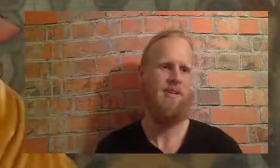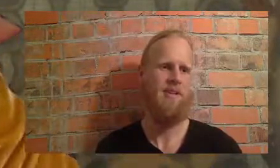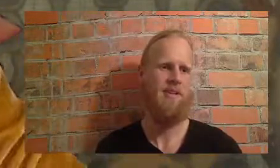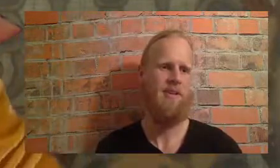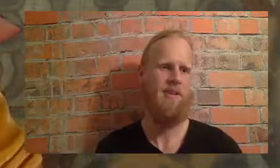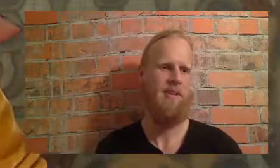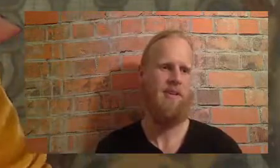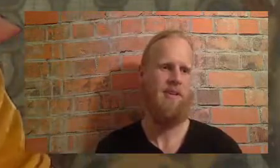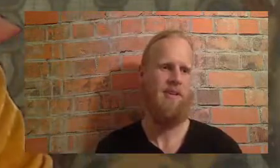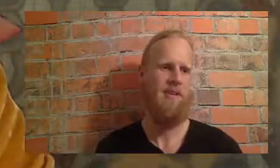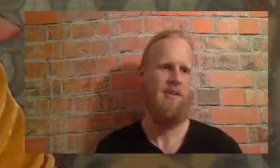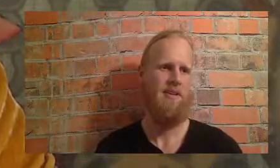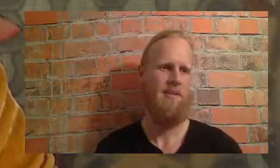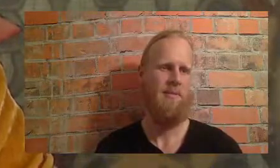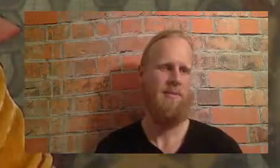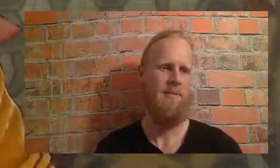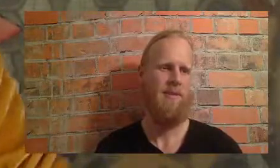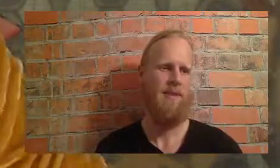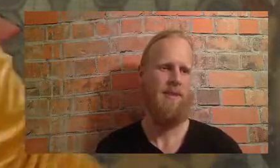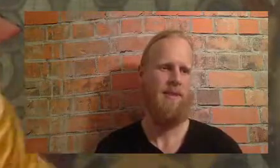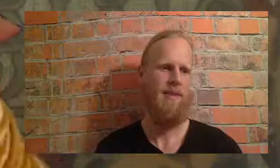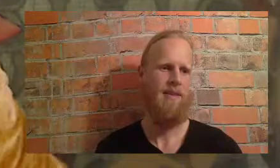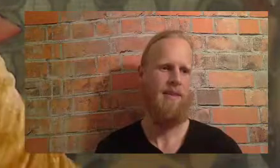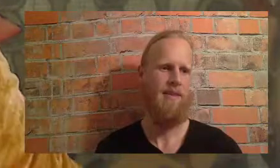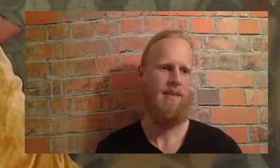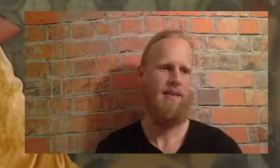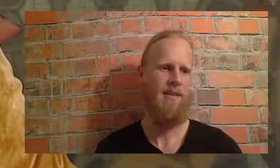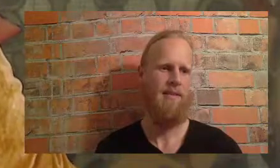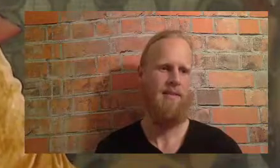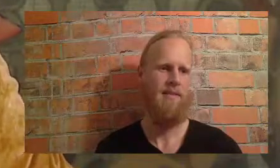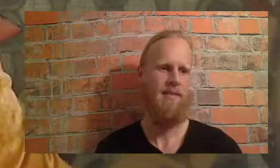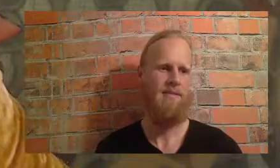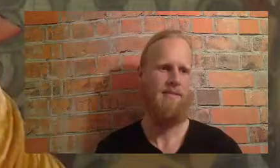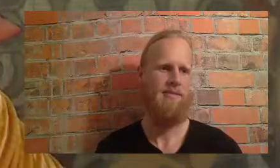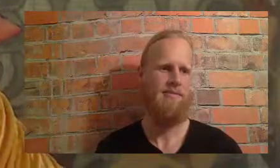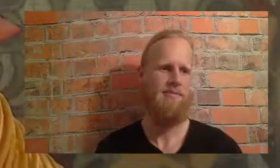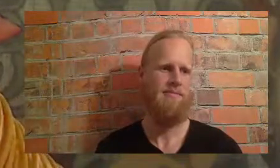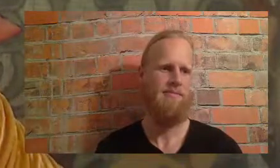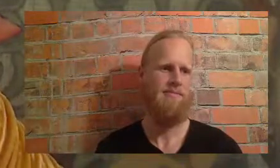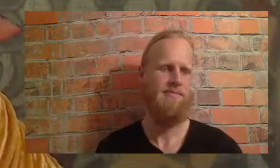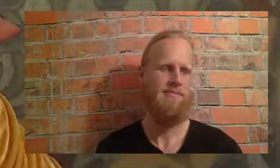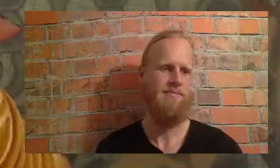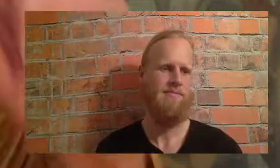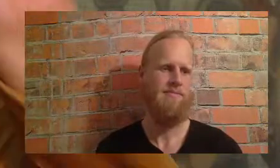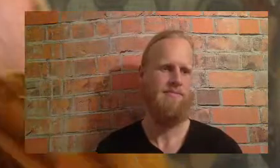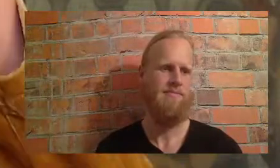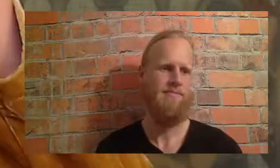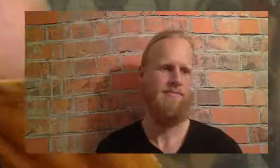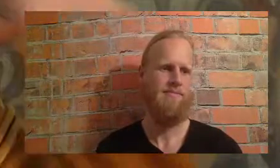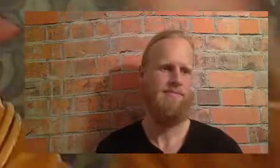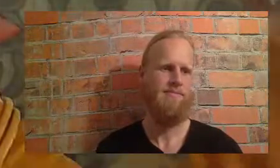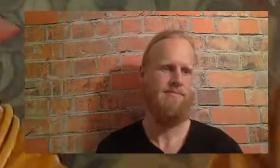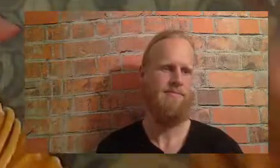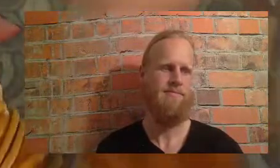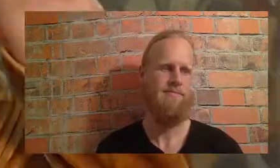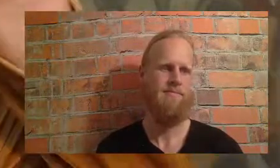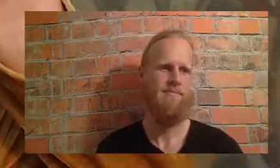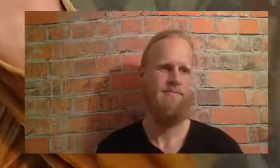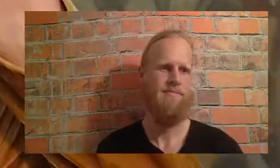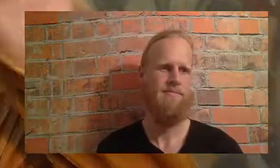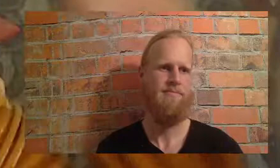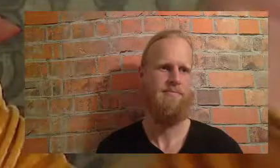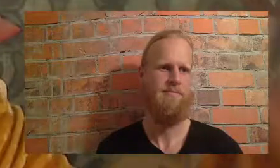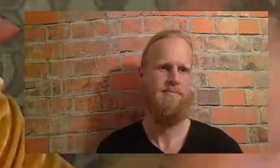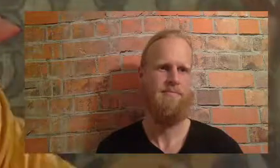easy thing to do if you're feeling in great health is just to turn your head and see, okay, when I turn my head this way, my